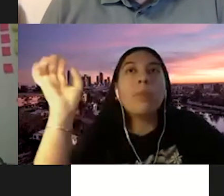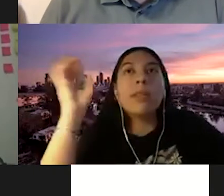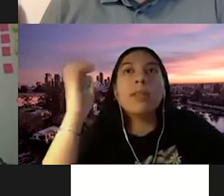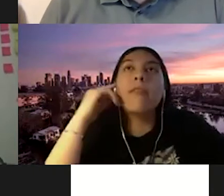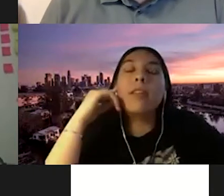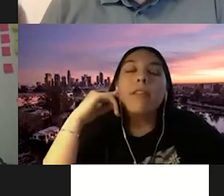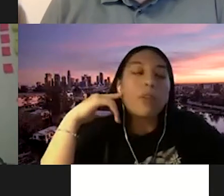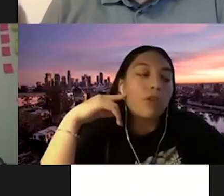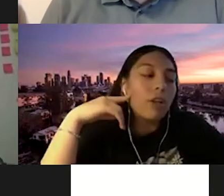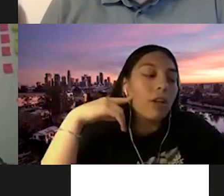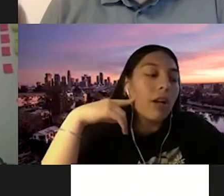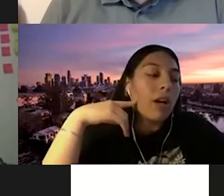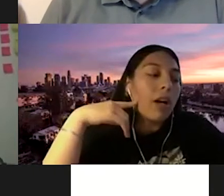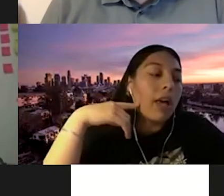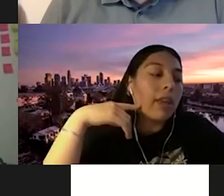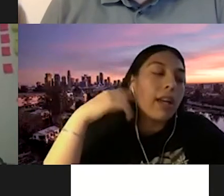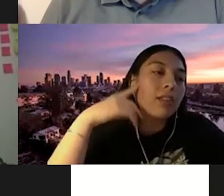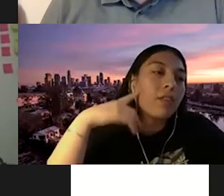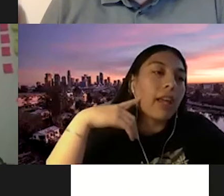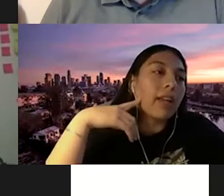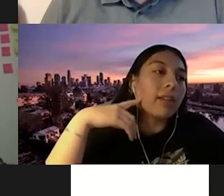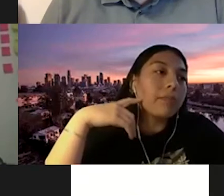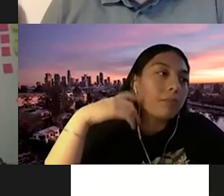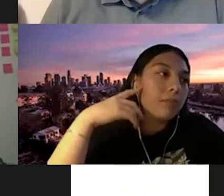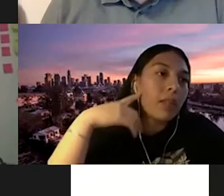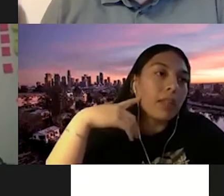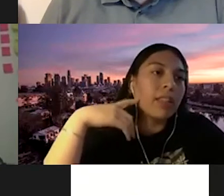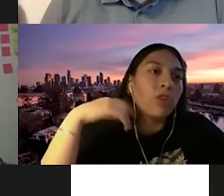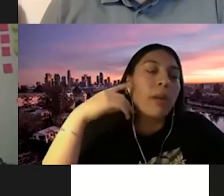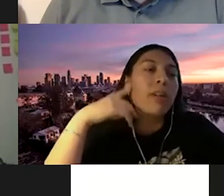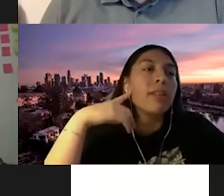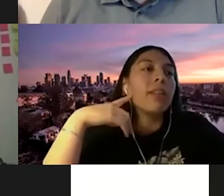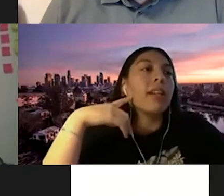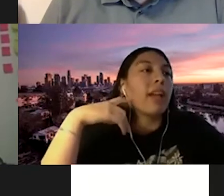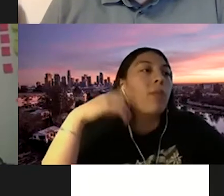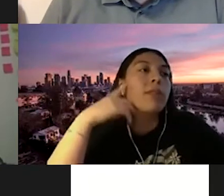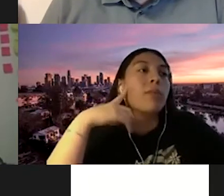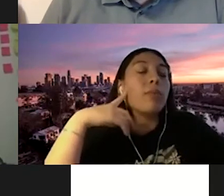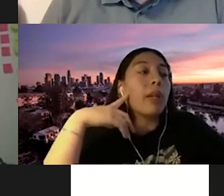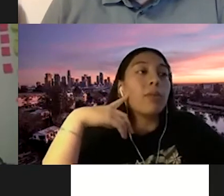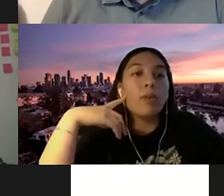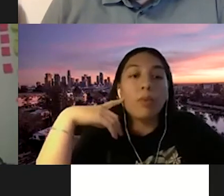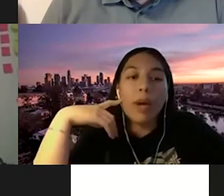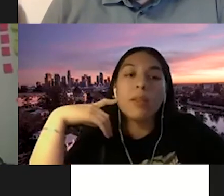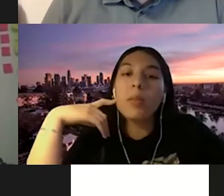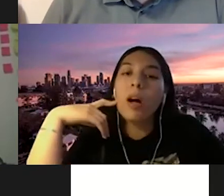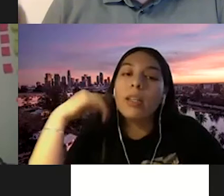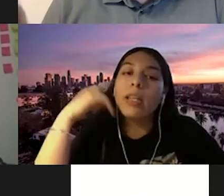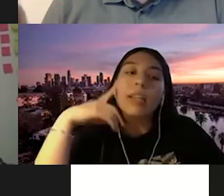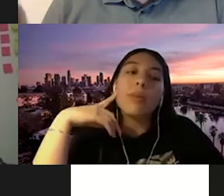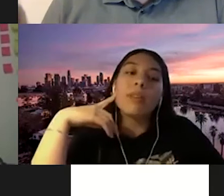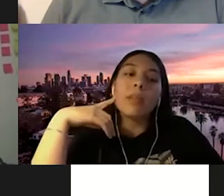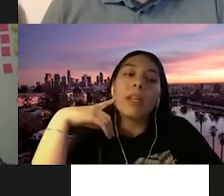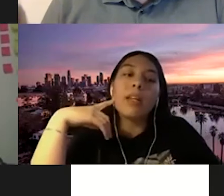envision myself in the future. And then as for like Central American studies, that was a random calling.